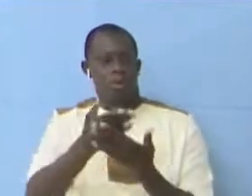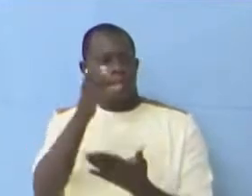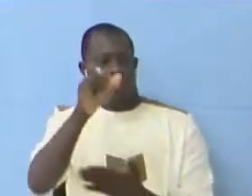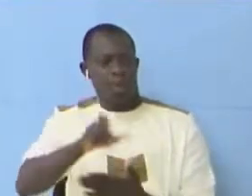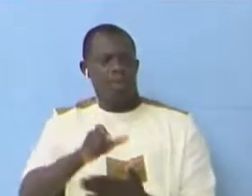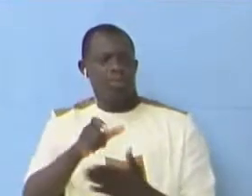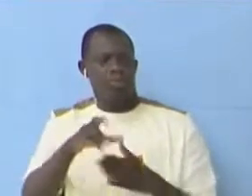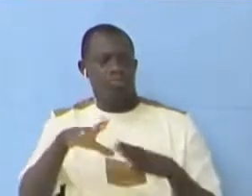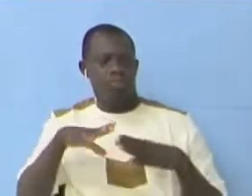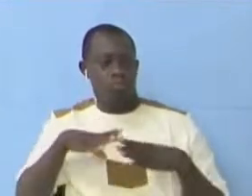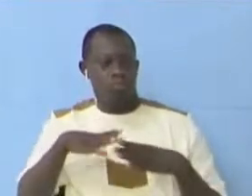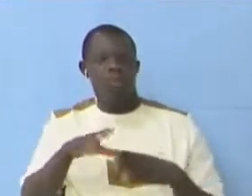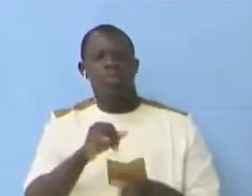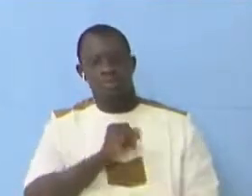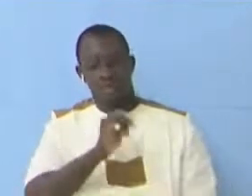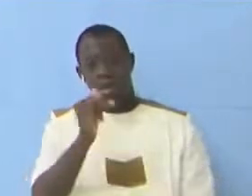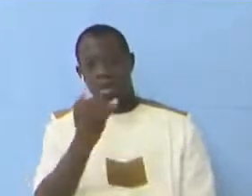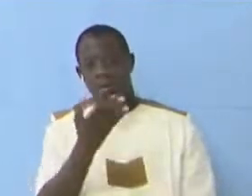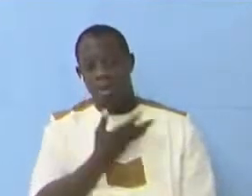set? Yes.